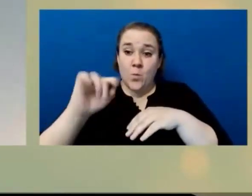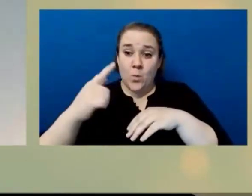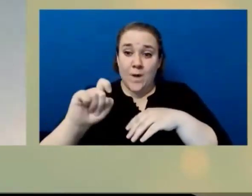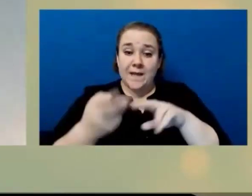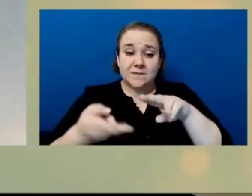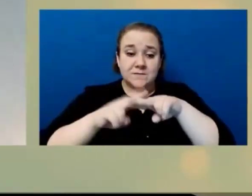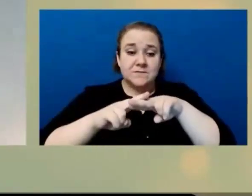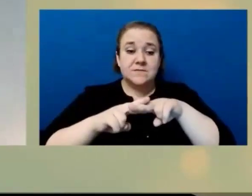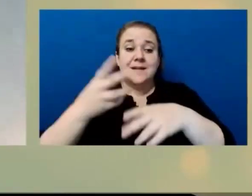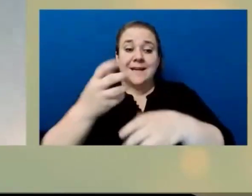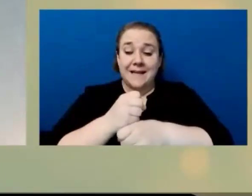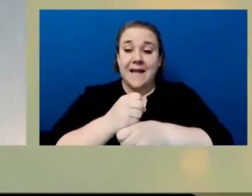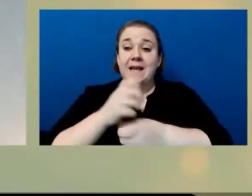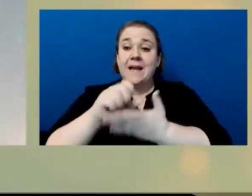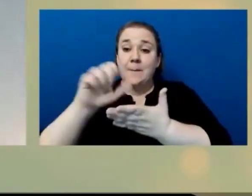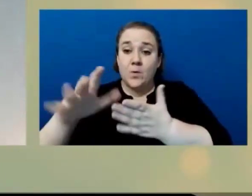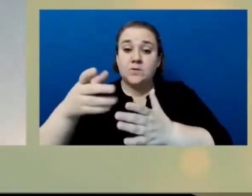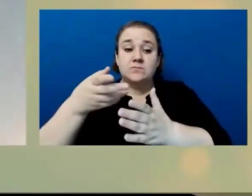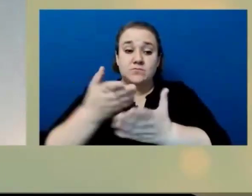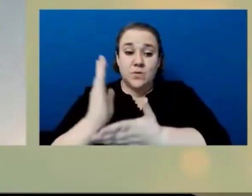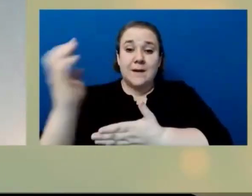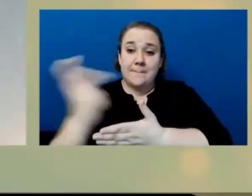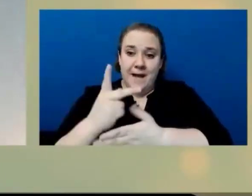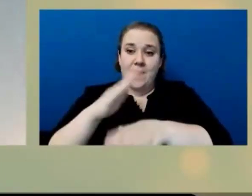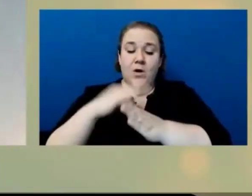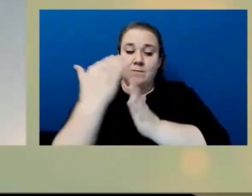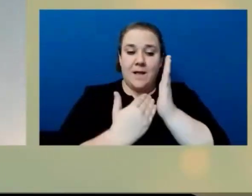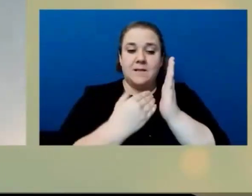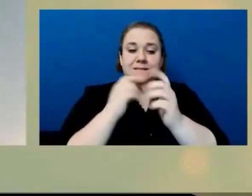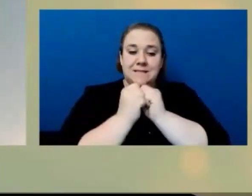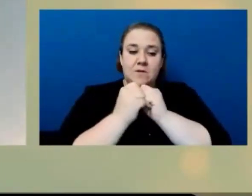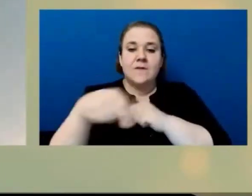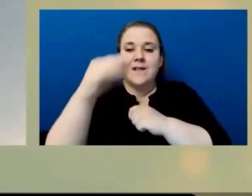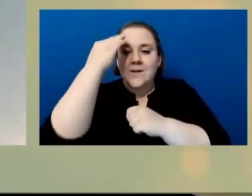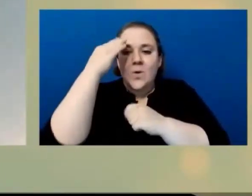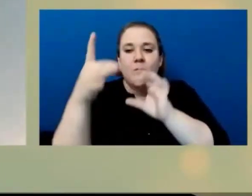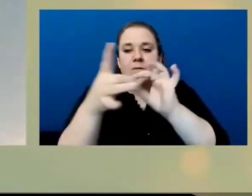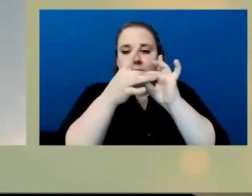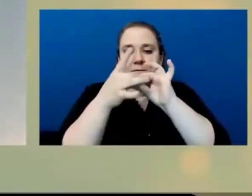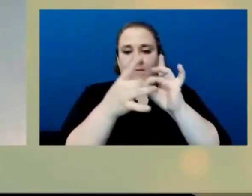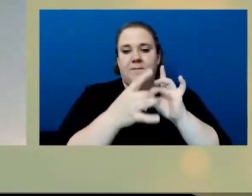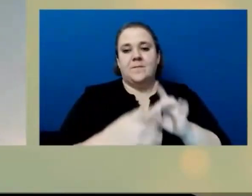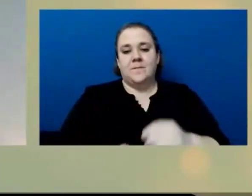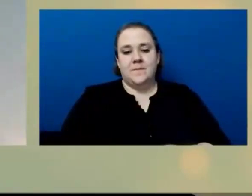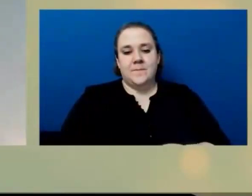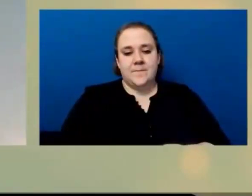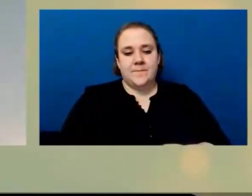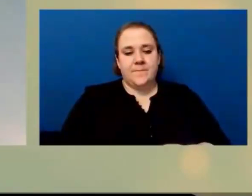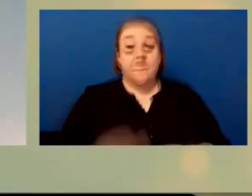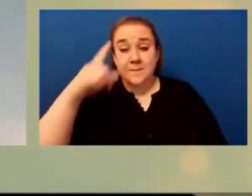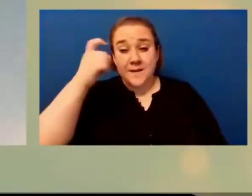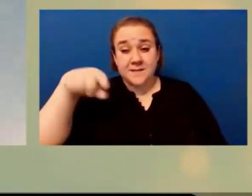fact. Because they would not leave this web even if they could, because even though it aches and even though it is